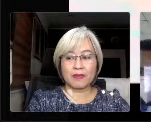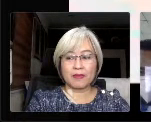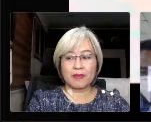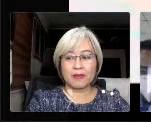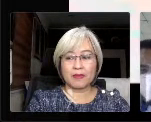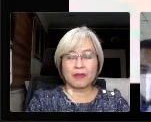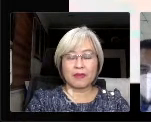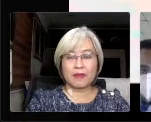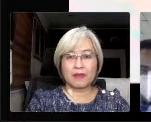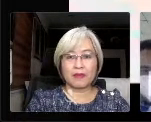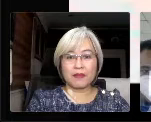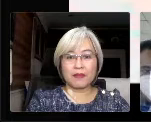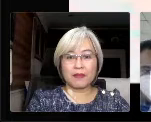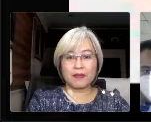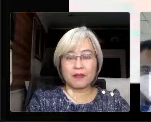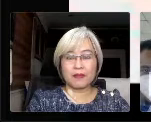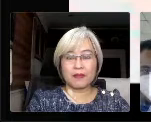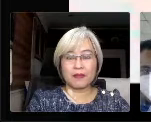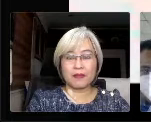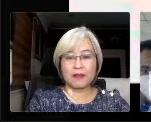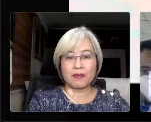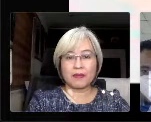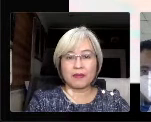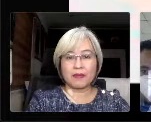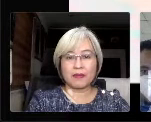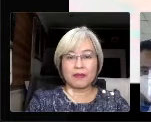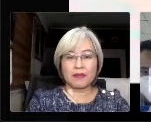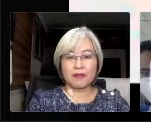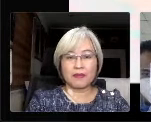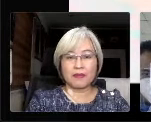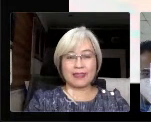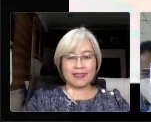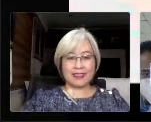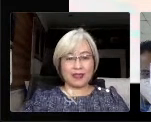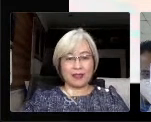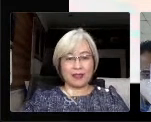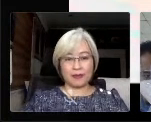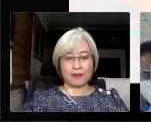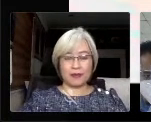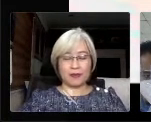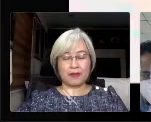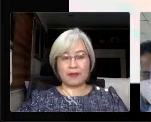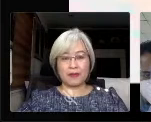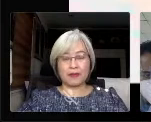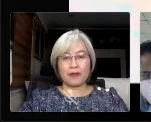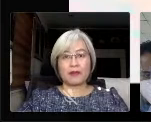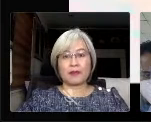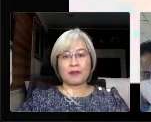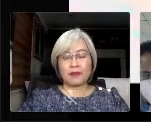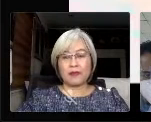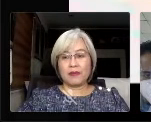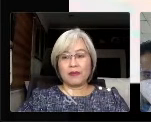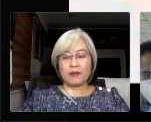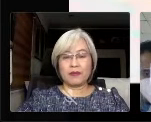simulate face-to-face interaction. Here are a few reminders. On Crowdcast, polls are located in a tab just below